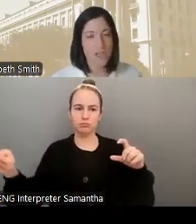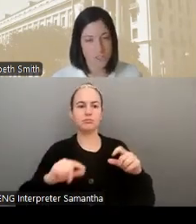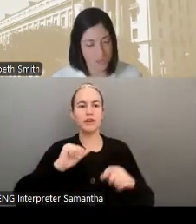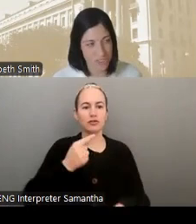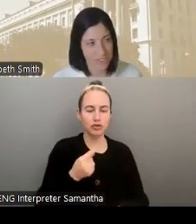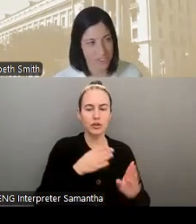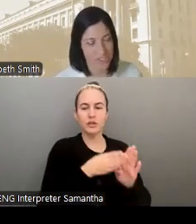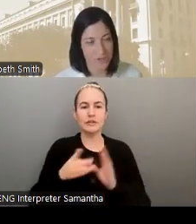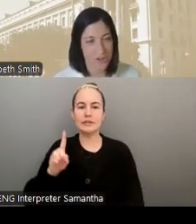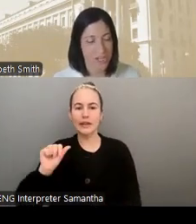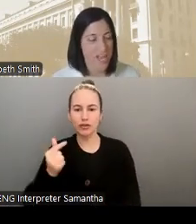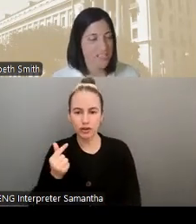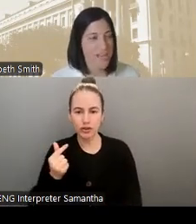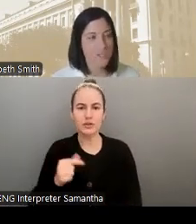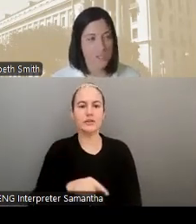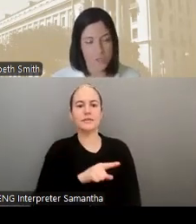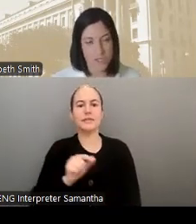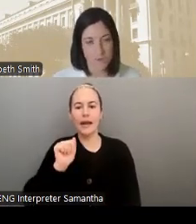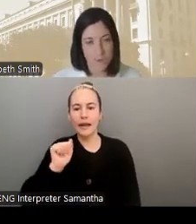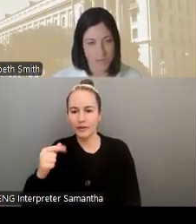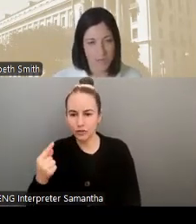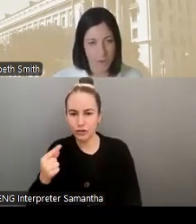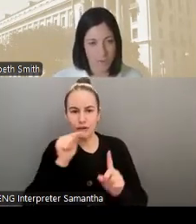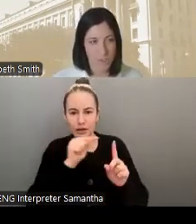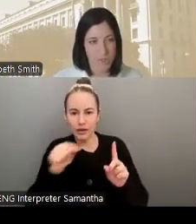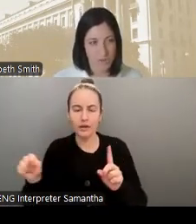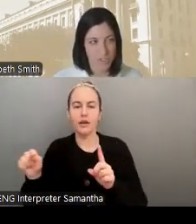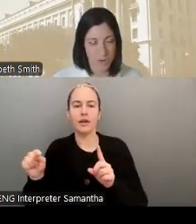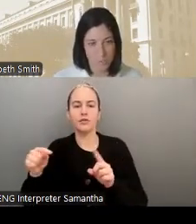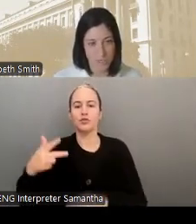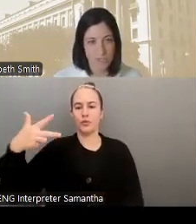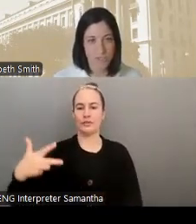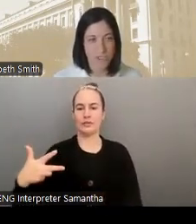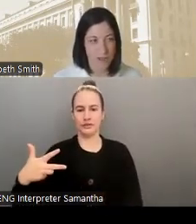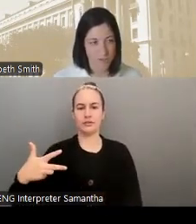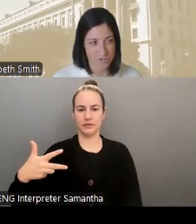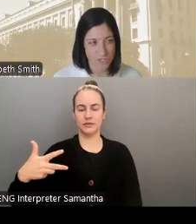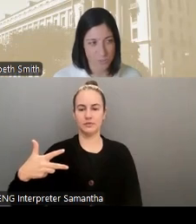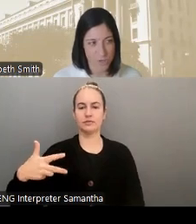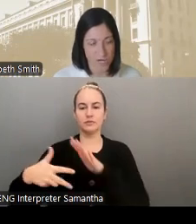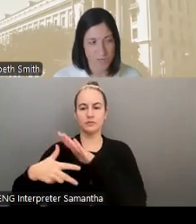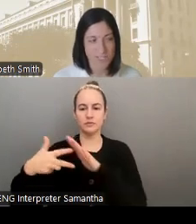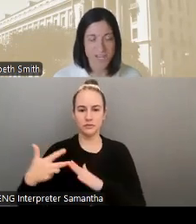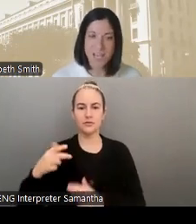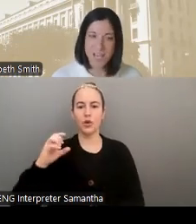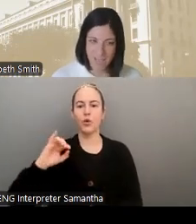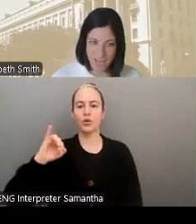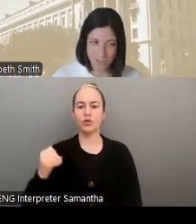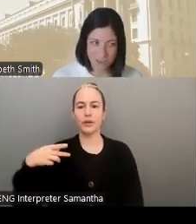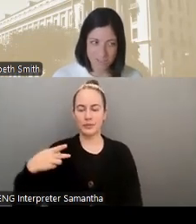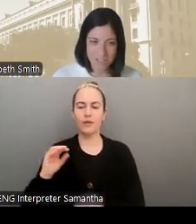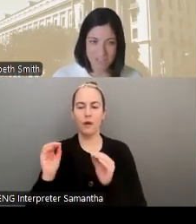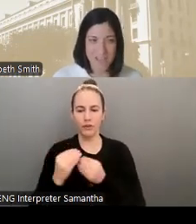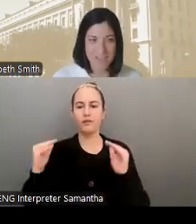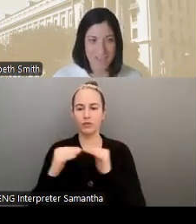General, Associate Attorney General, down to the 3 grant making components within the department. So there's the Office of Justice Programs, the